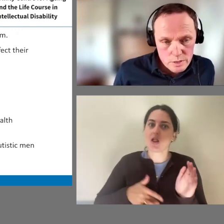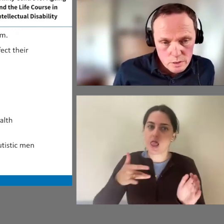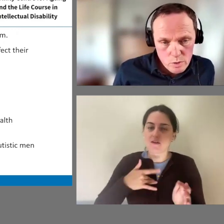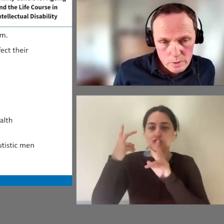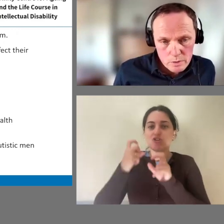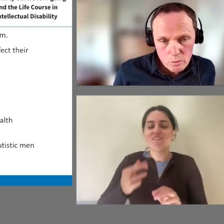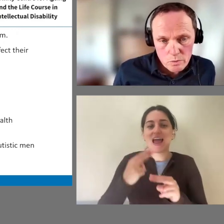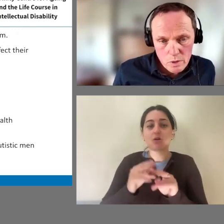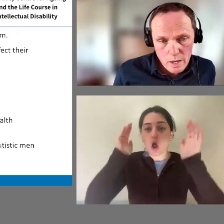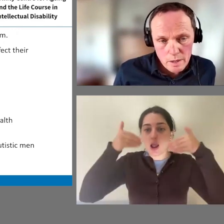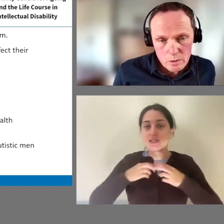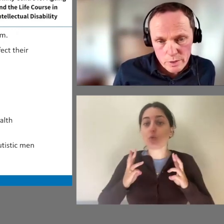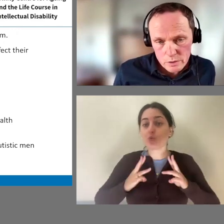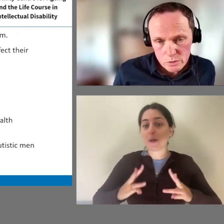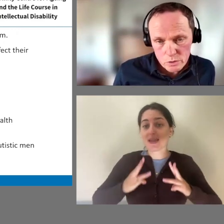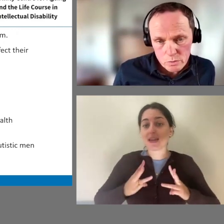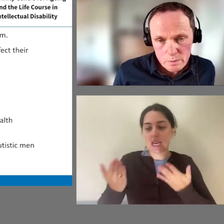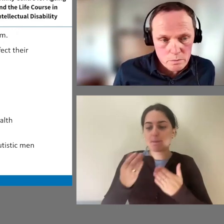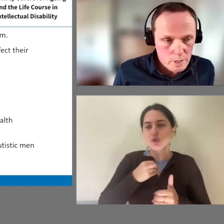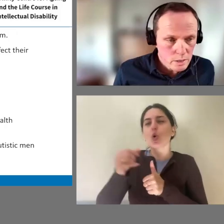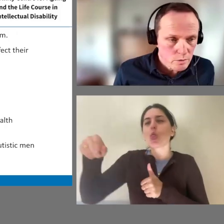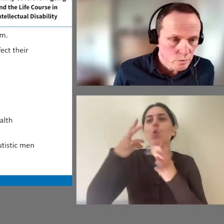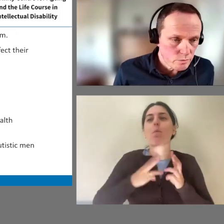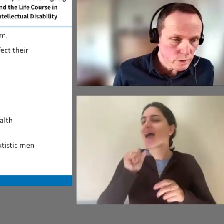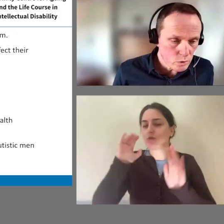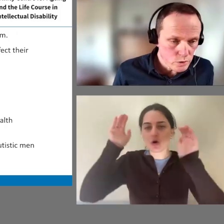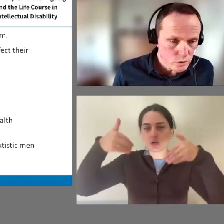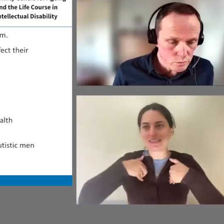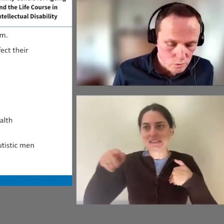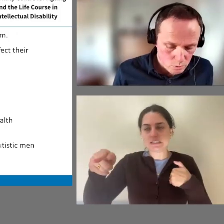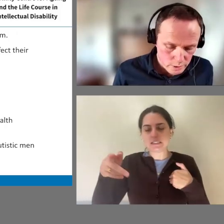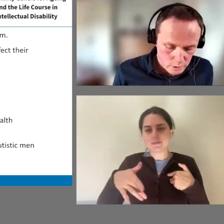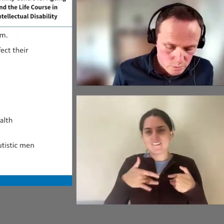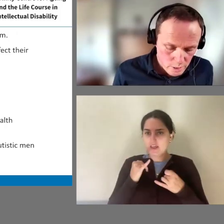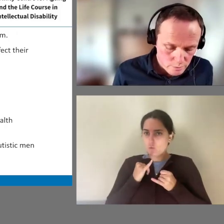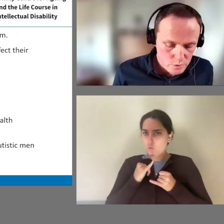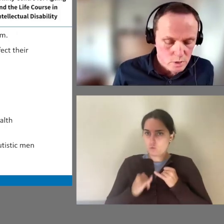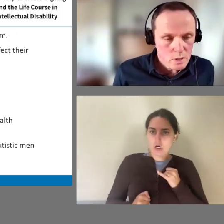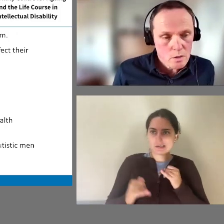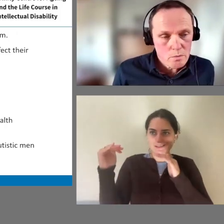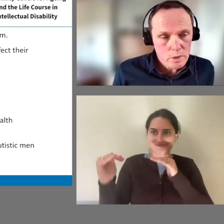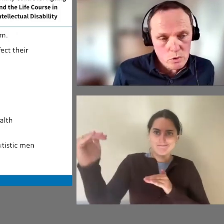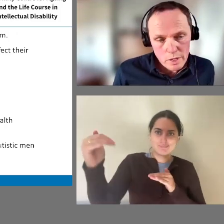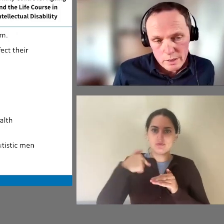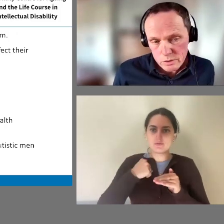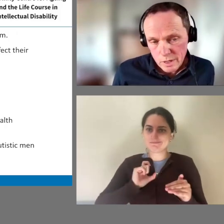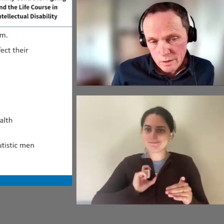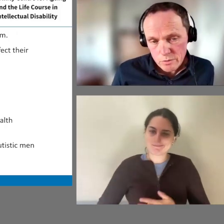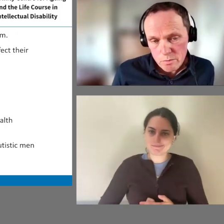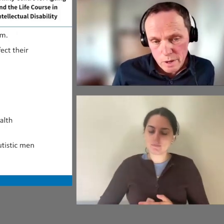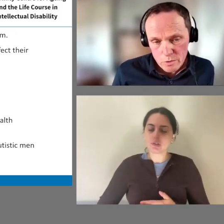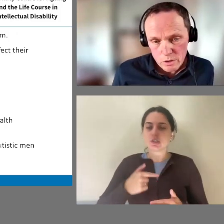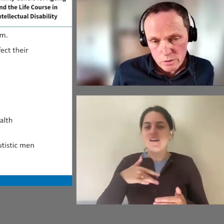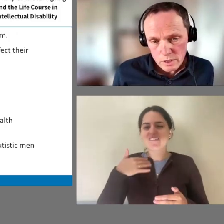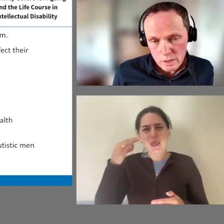that autistic women, compared to other women, may feel worse overall within themselves, be more likely to